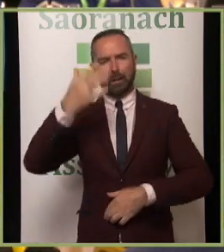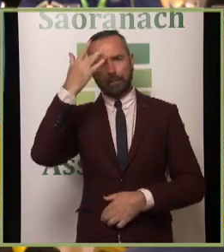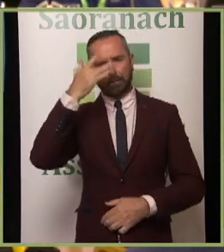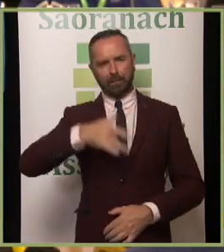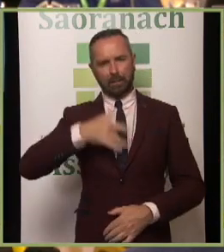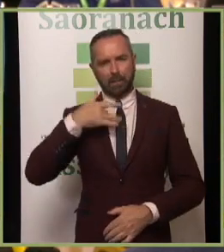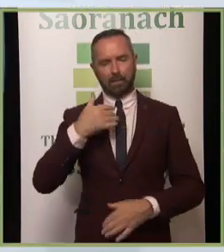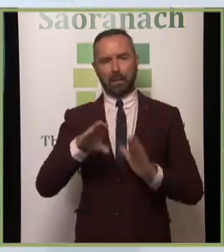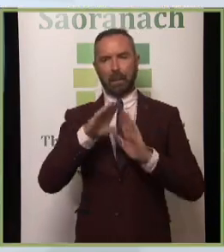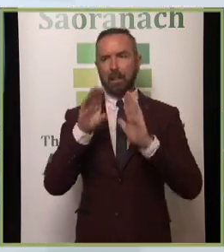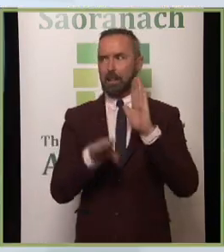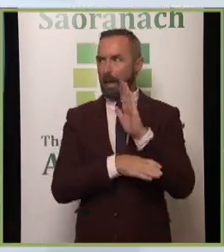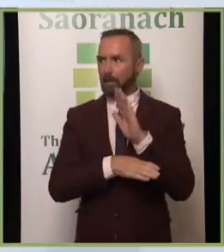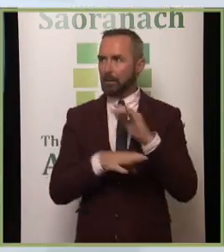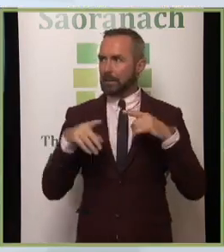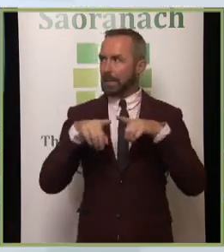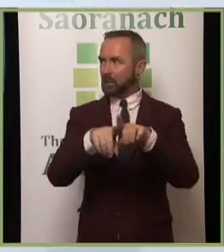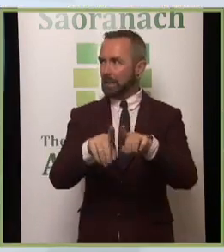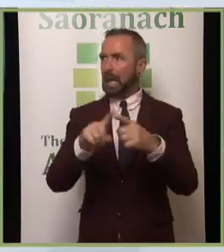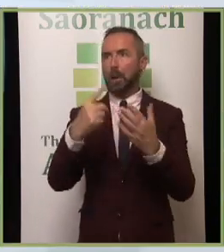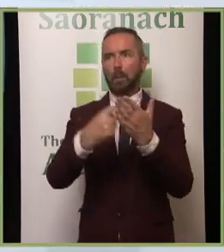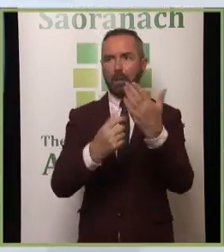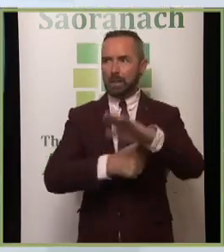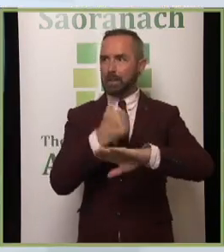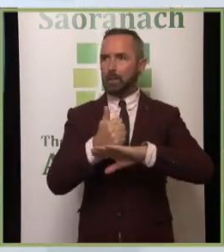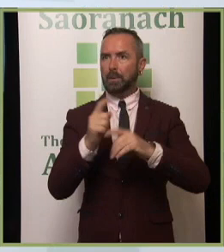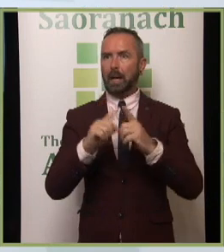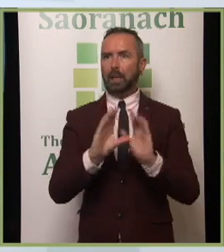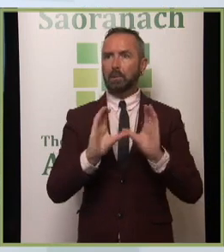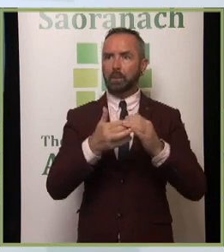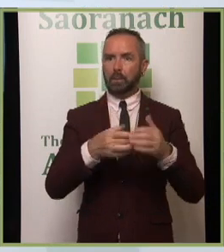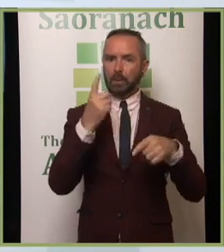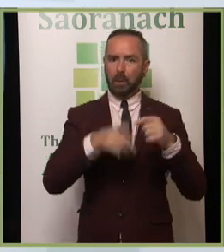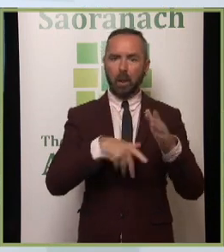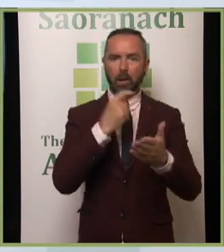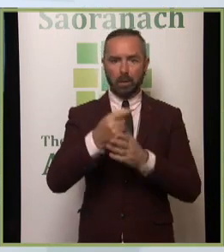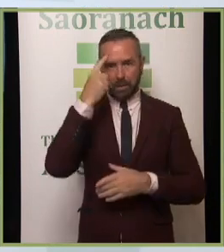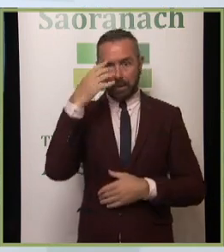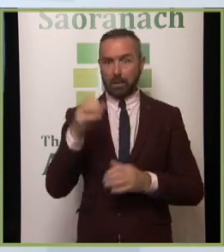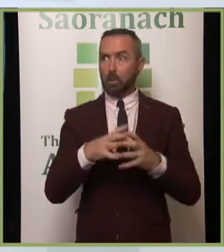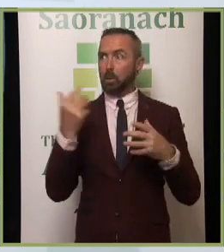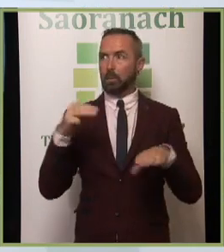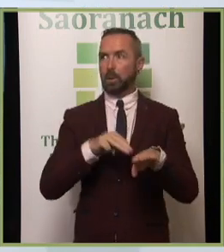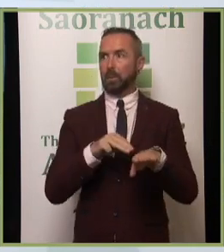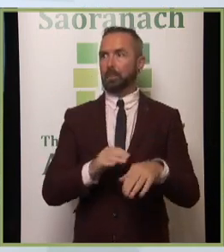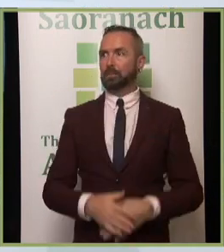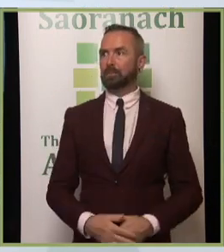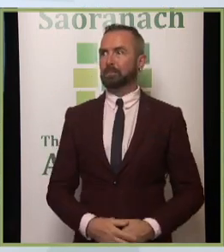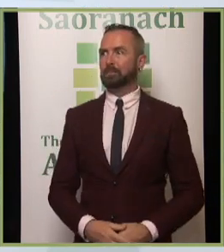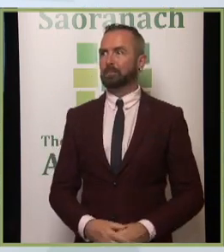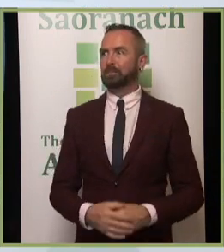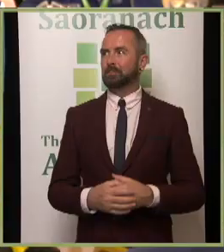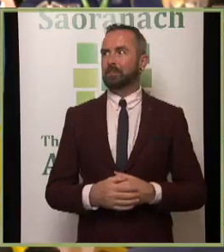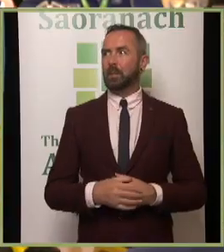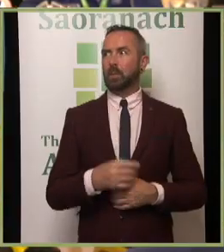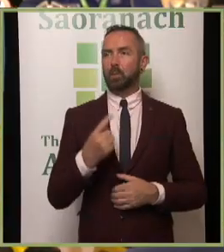inter-authority synergy, the lack of policy implementation, and the lack of body charged with long-term thinking is one of those problems. So one of the